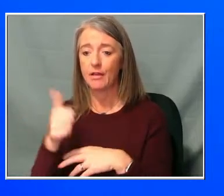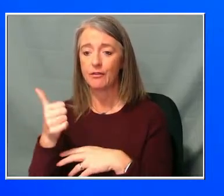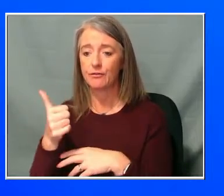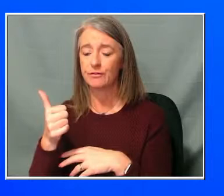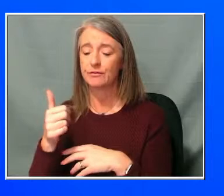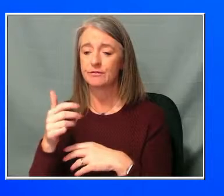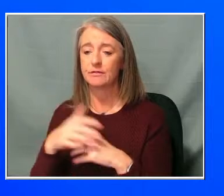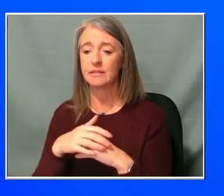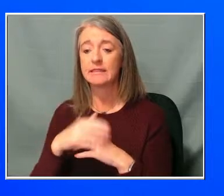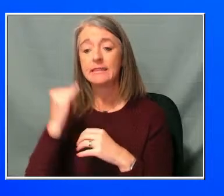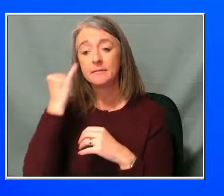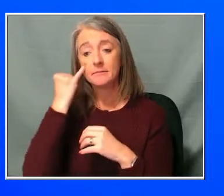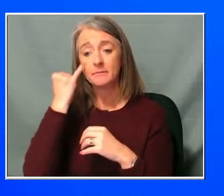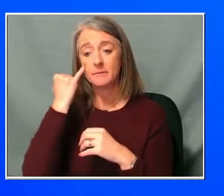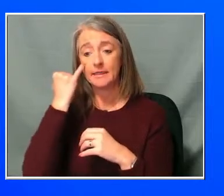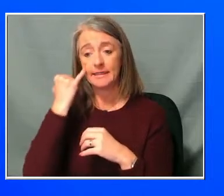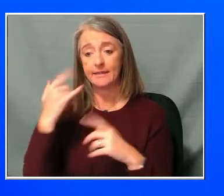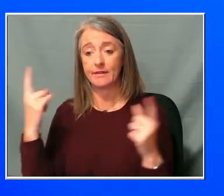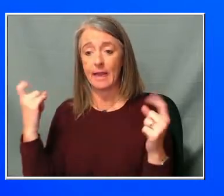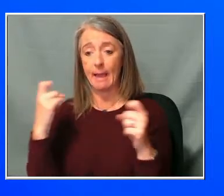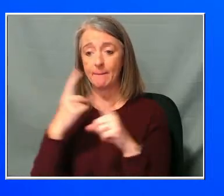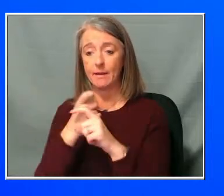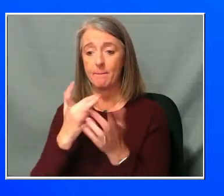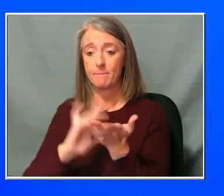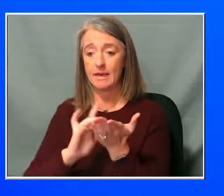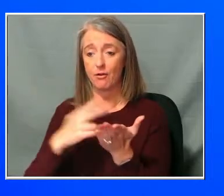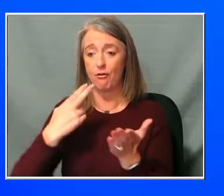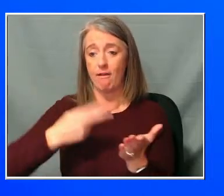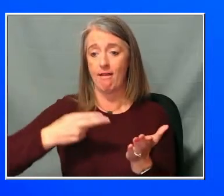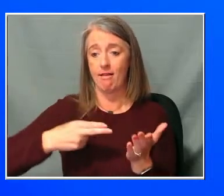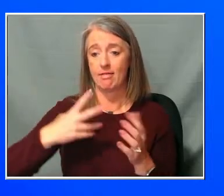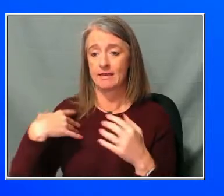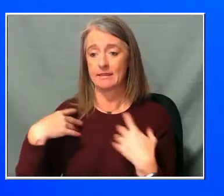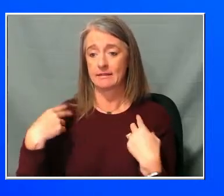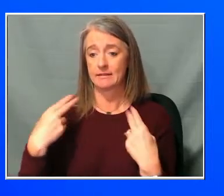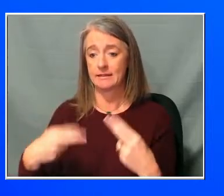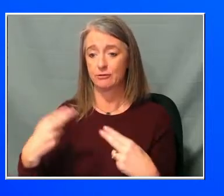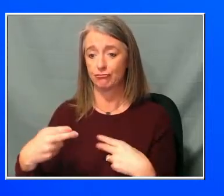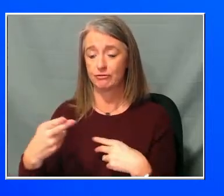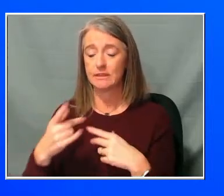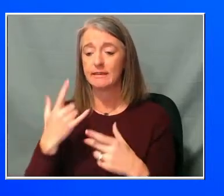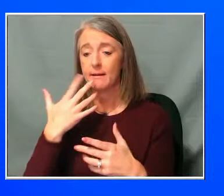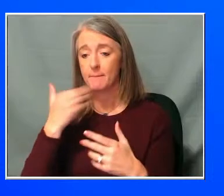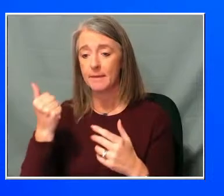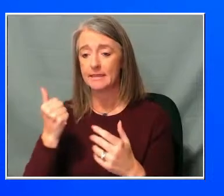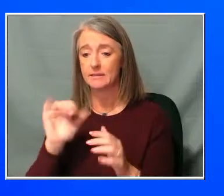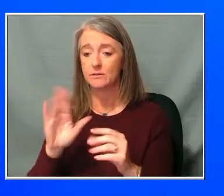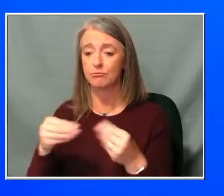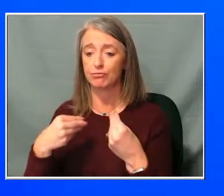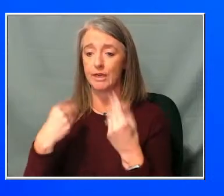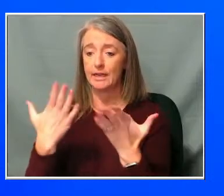do have a complicated medical health history, I think it's best for you to at least bring this up with your